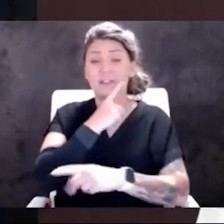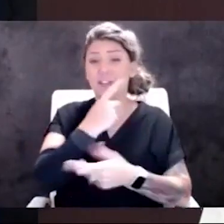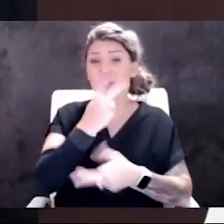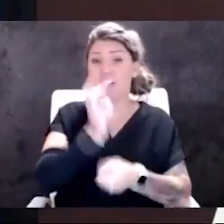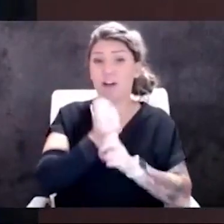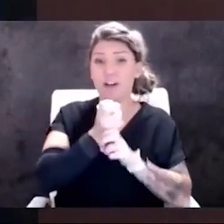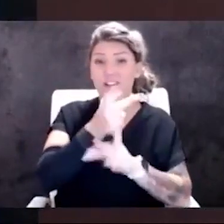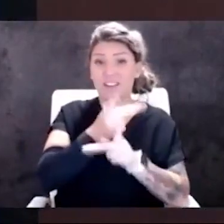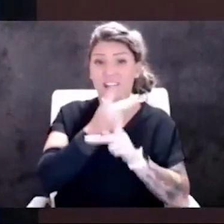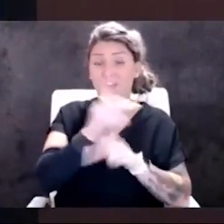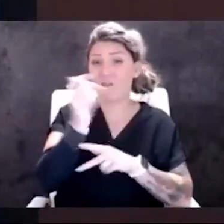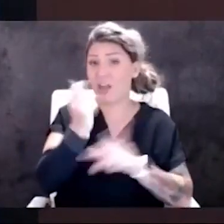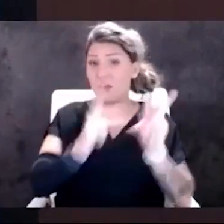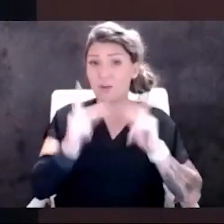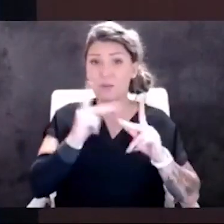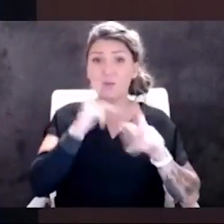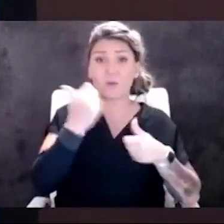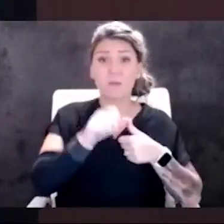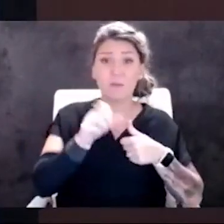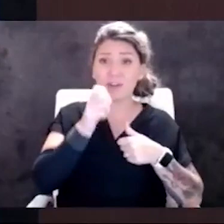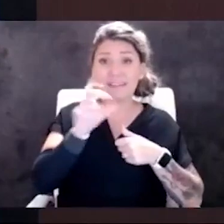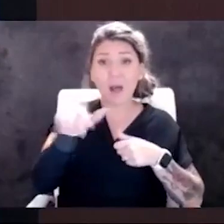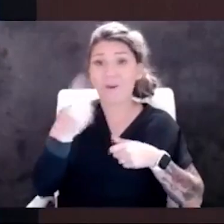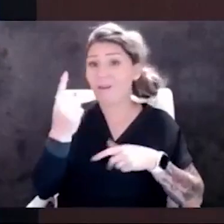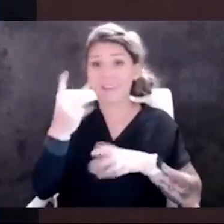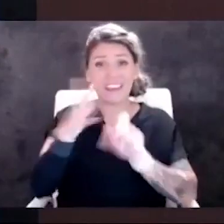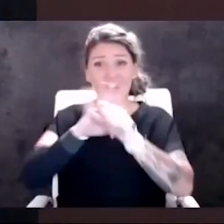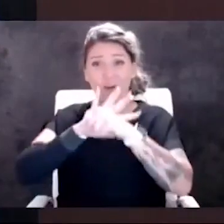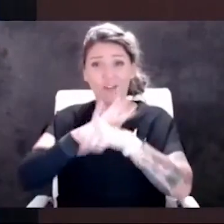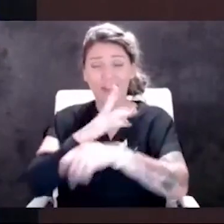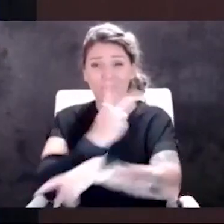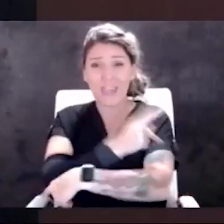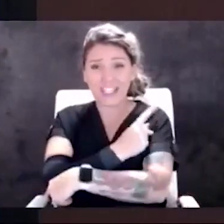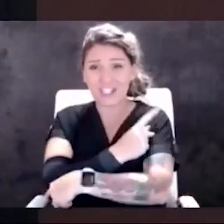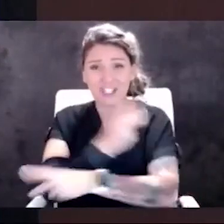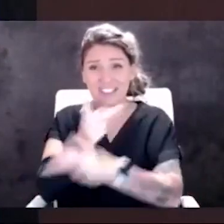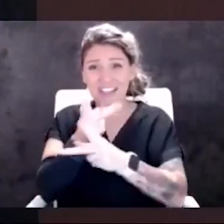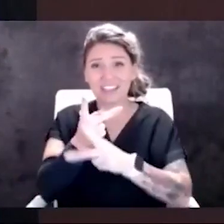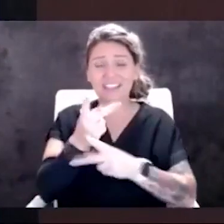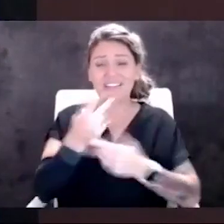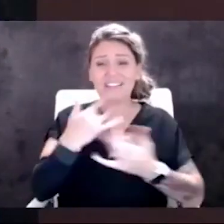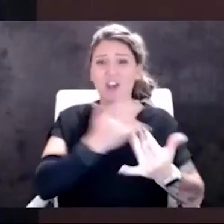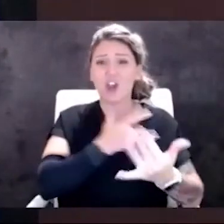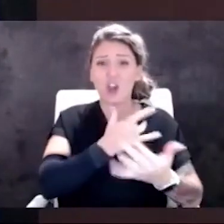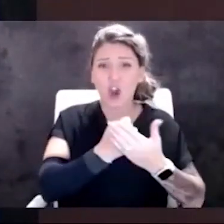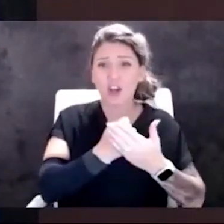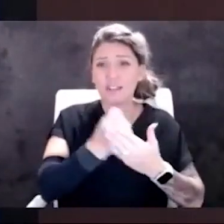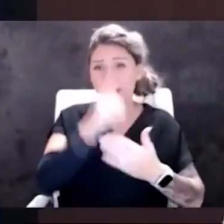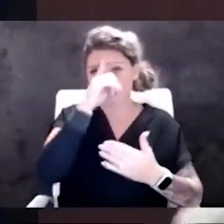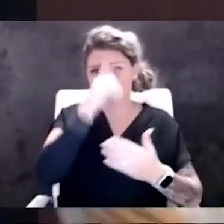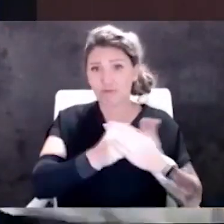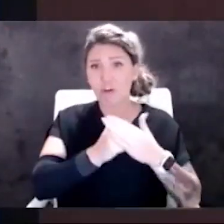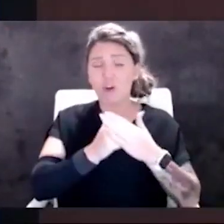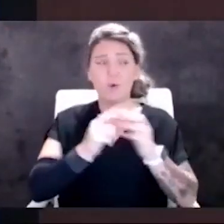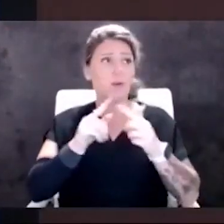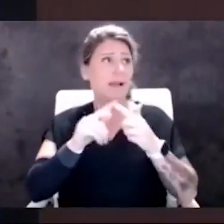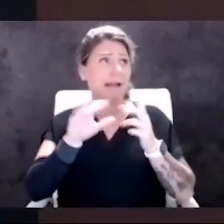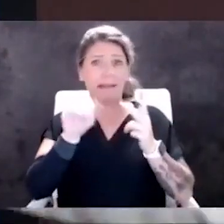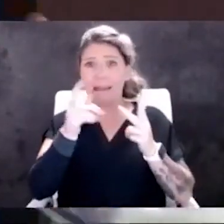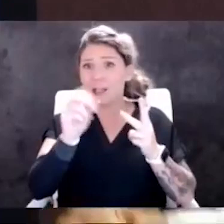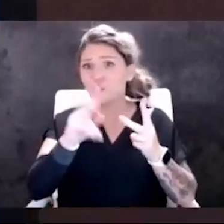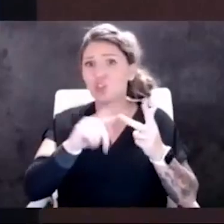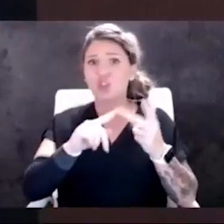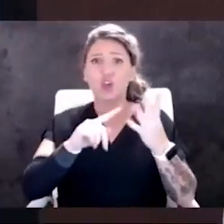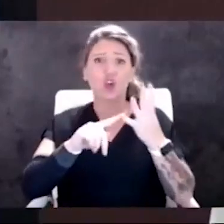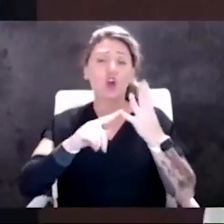remember, hospitals aren't here to only take care of COVID patients. We still have heart attacks, strokes, cancer, cystic fibrosis, lung disease,